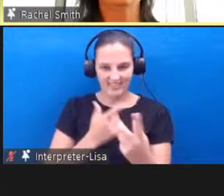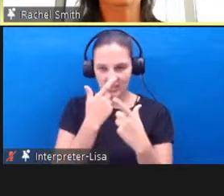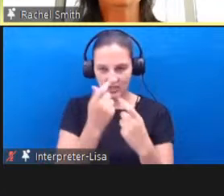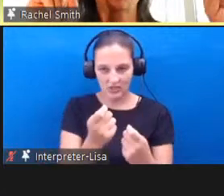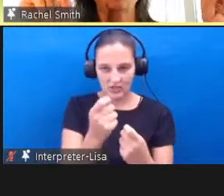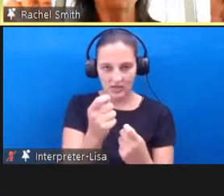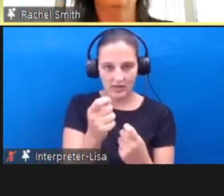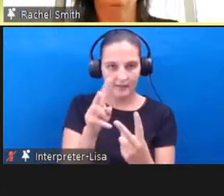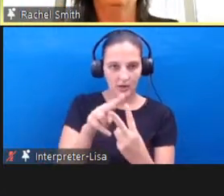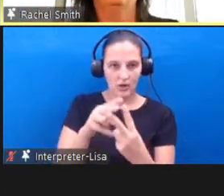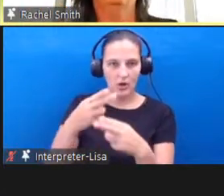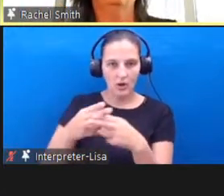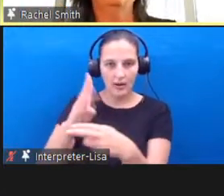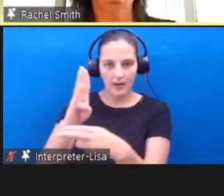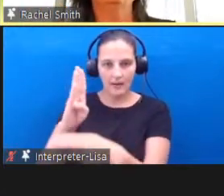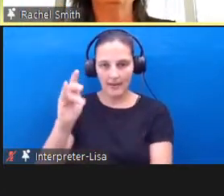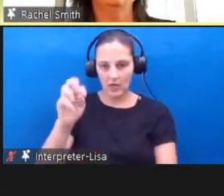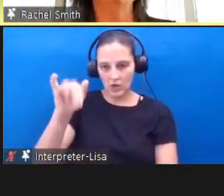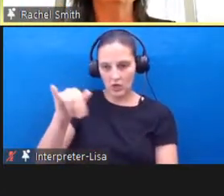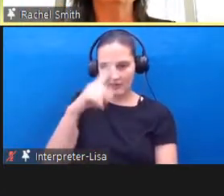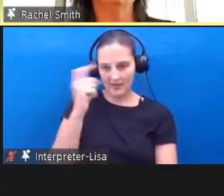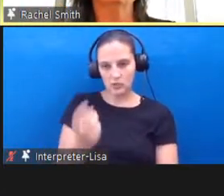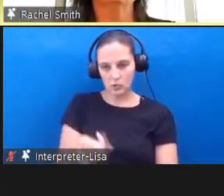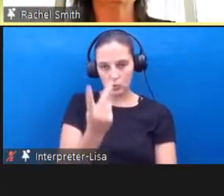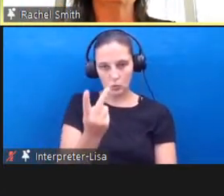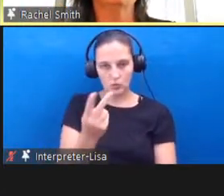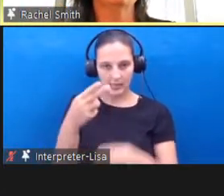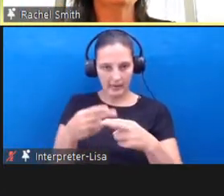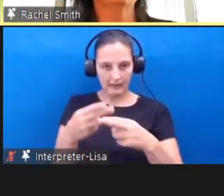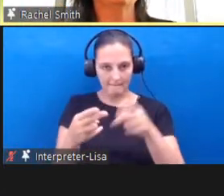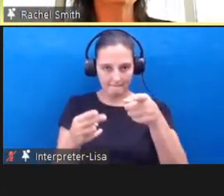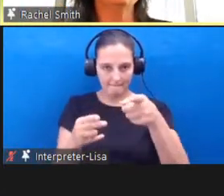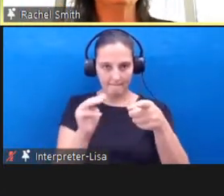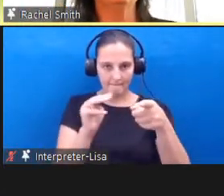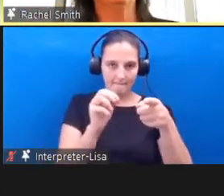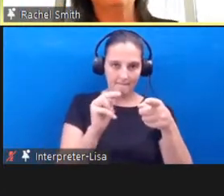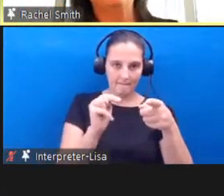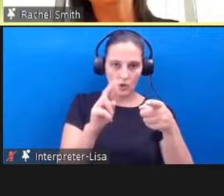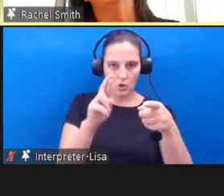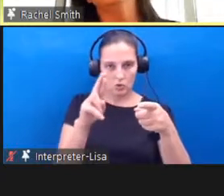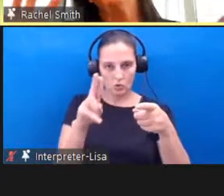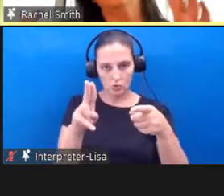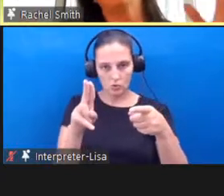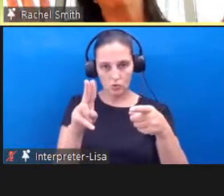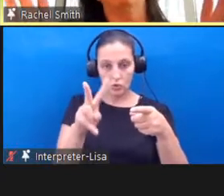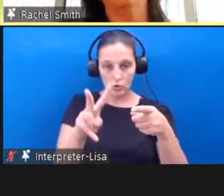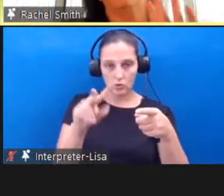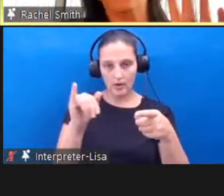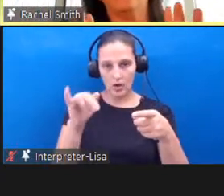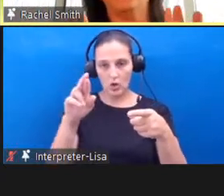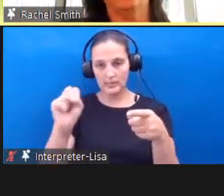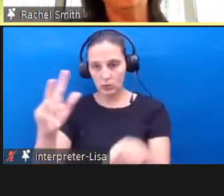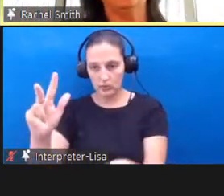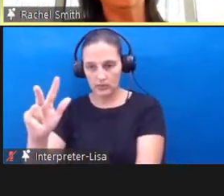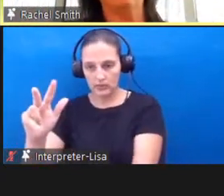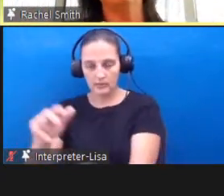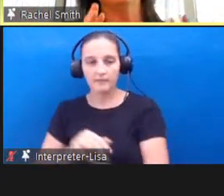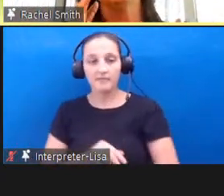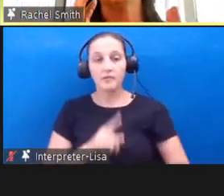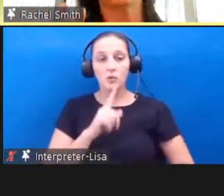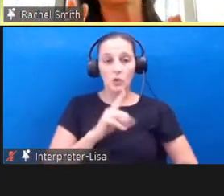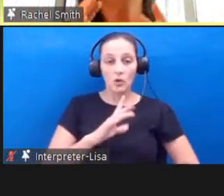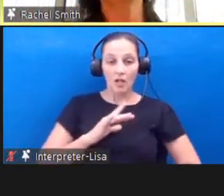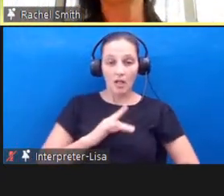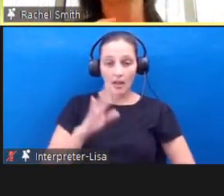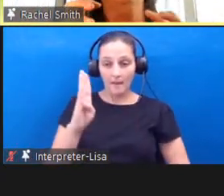binary because it's two. And this is the name of the star system, Honor 2 Iris 3. But But the cool thing about the binaries is that